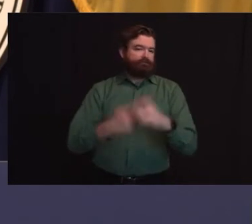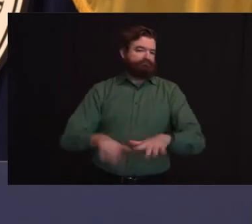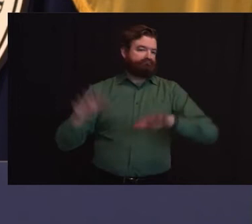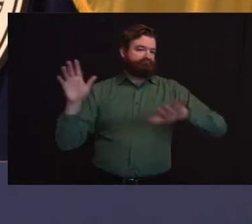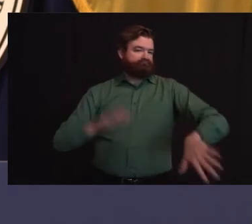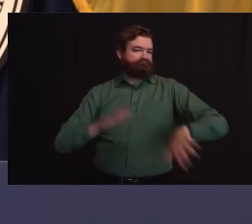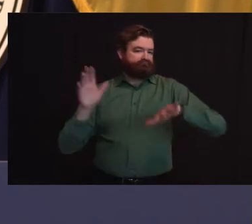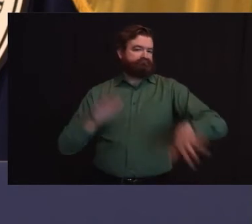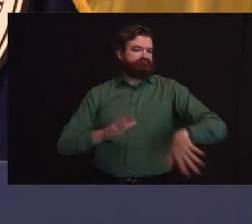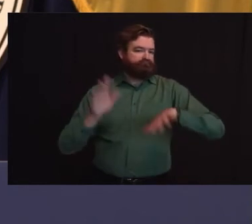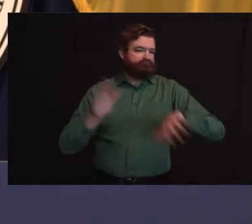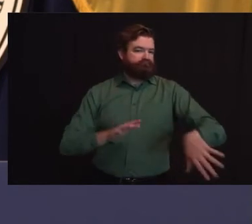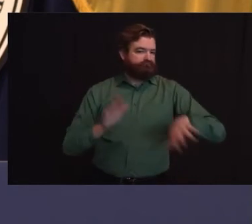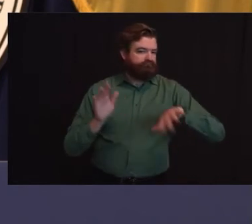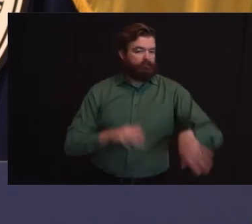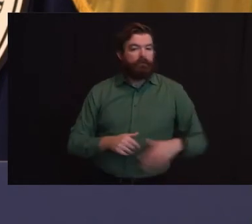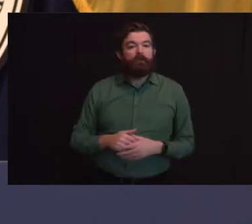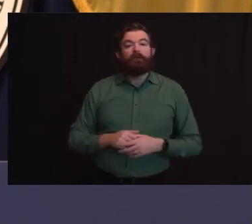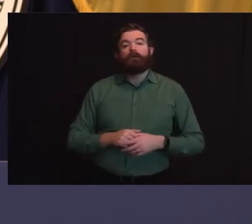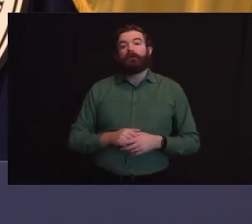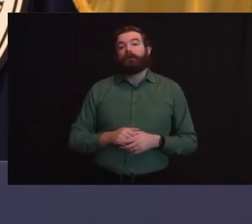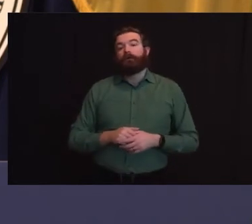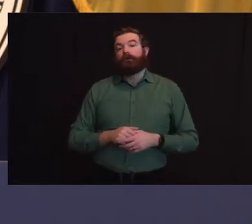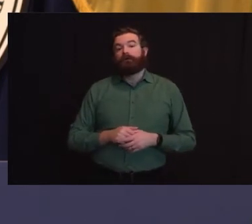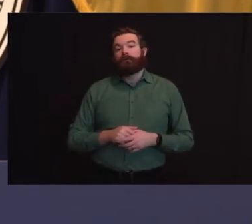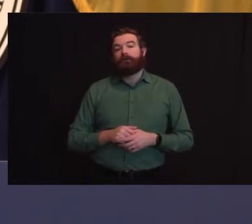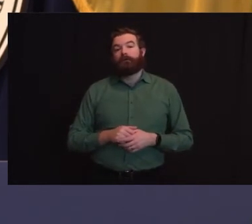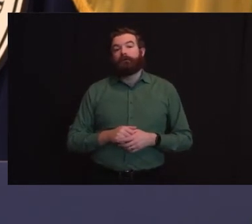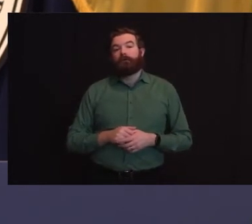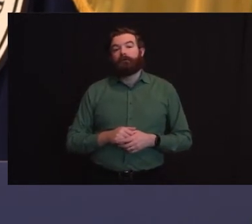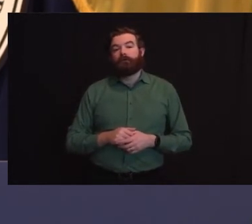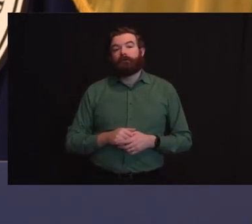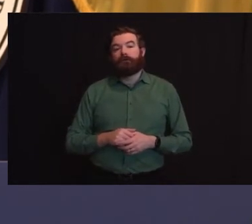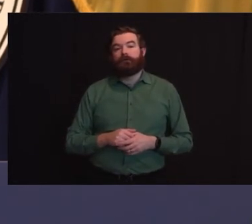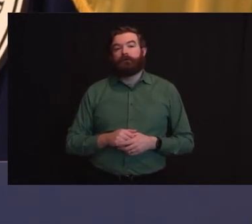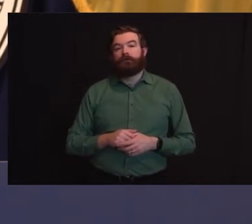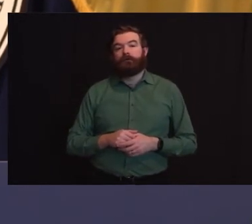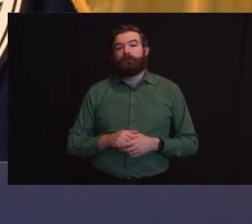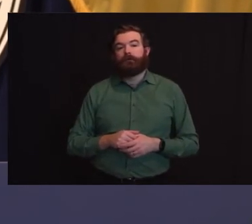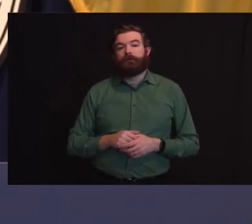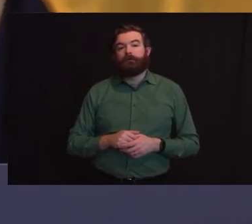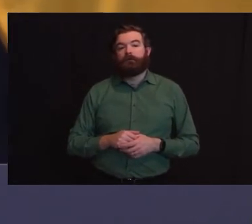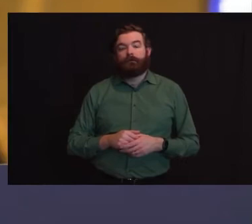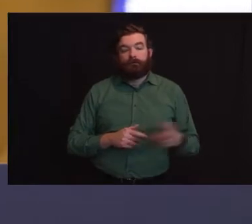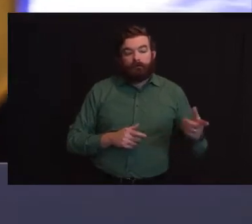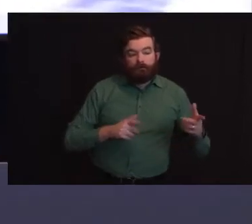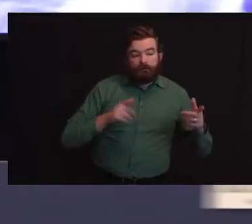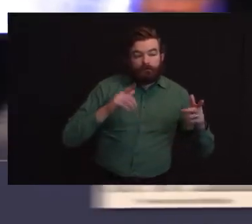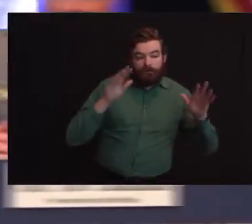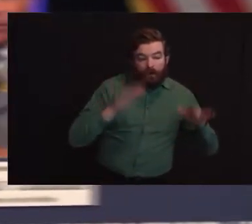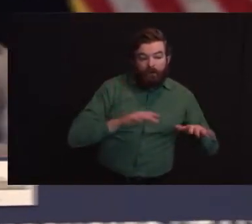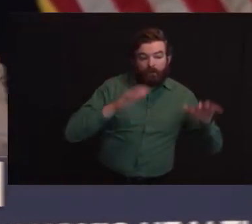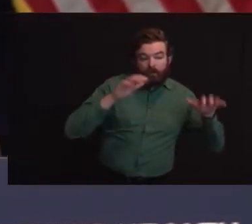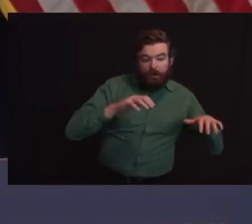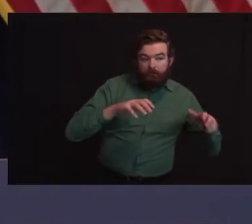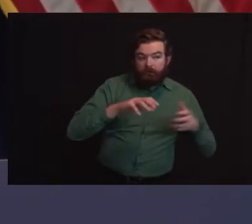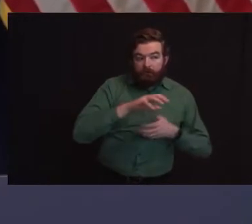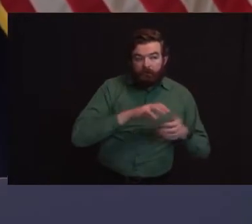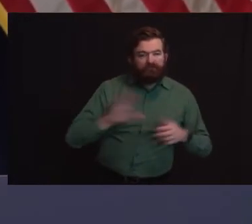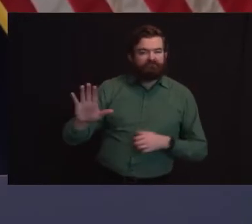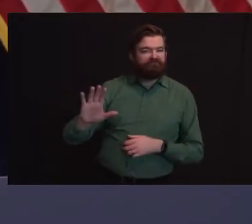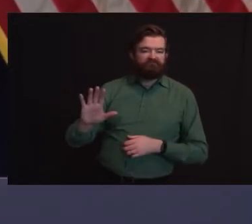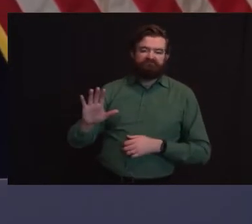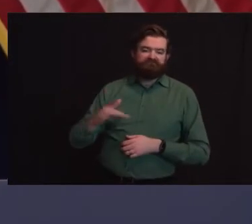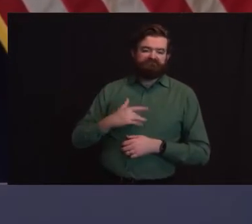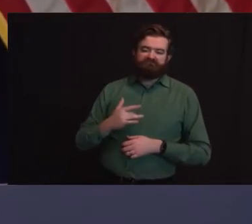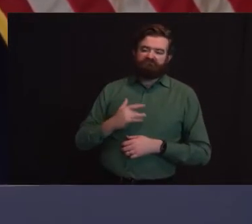is this almost certainly going to be snow, or where's that I looking? think this is definitely going to be a snow event, but Yep. right now we're ranging anywhere from 2 up to